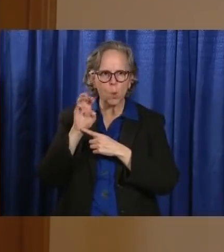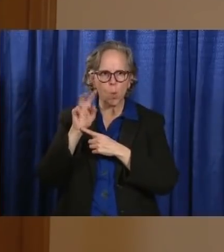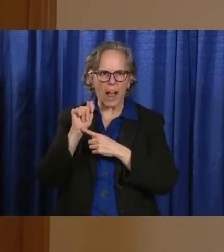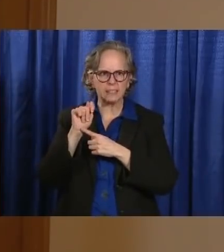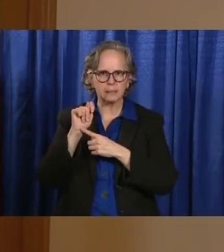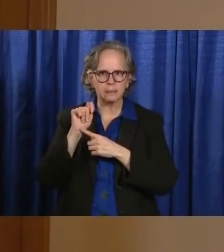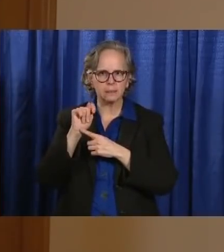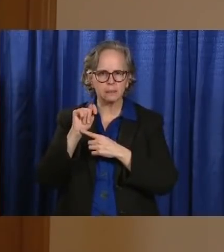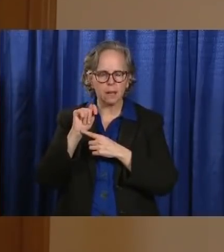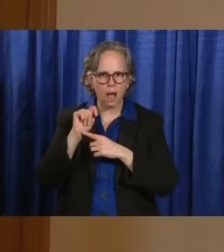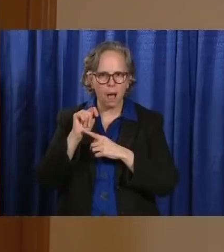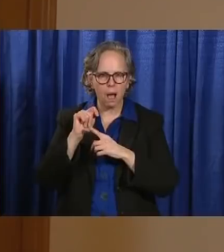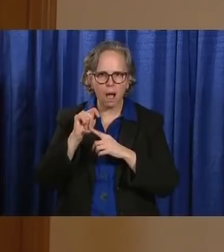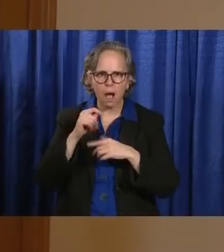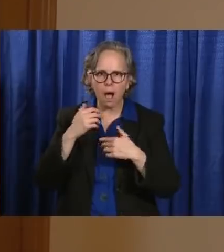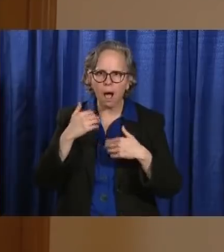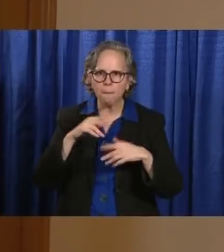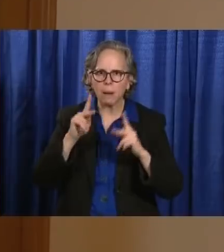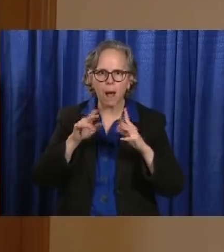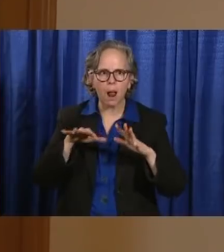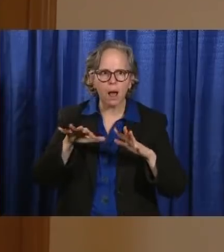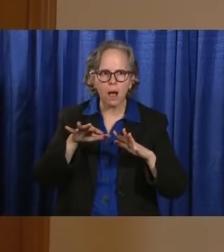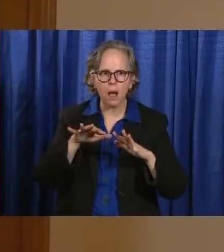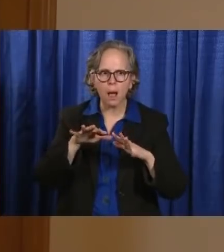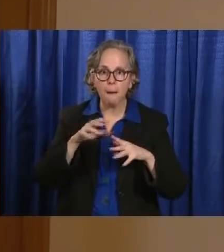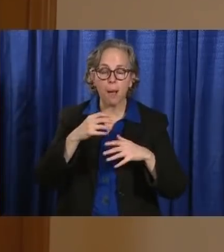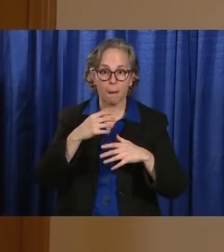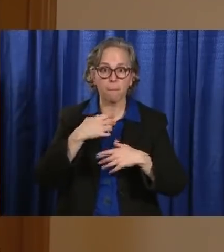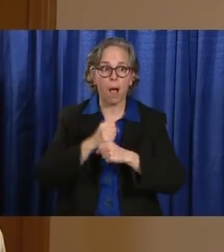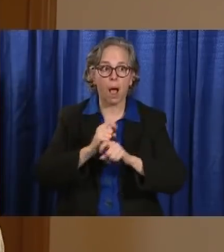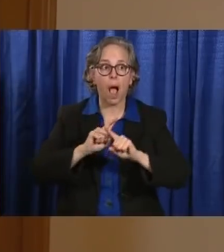that what we're doing together is making a difference.